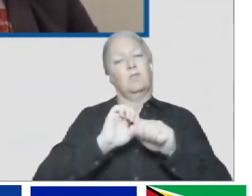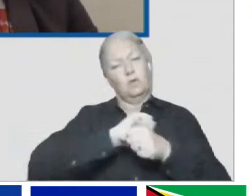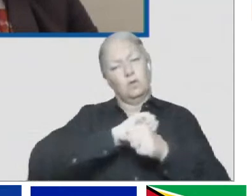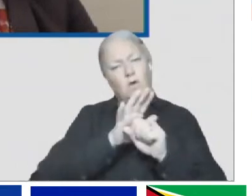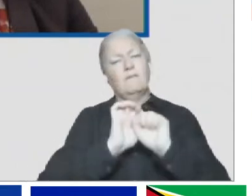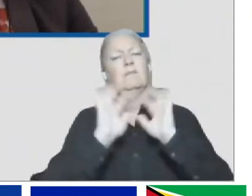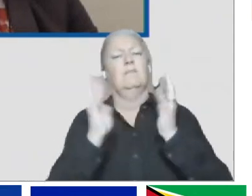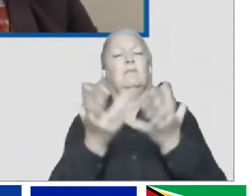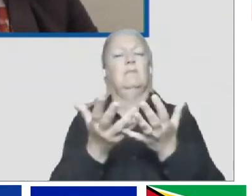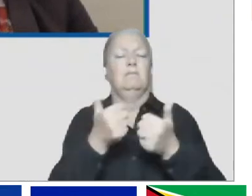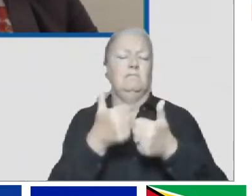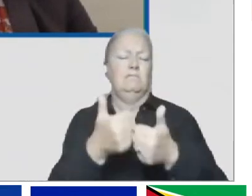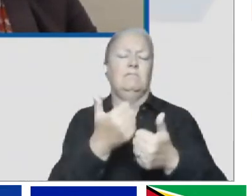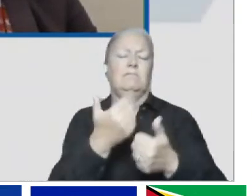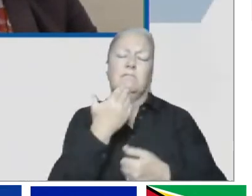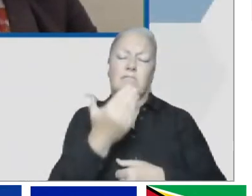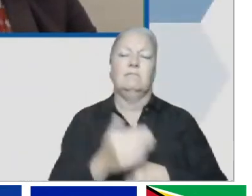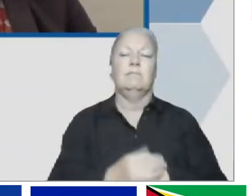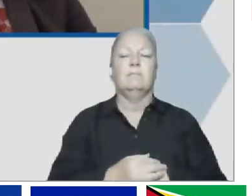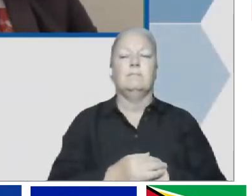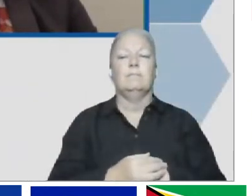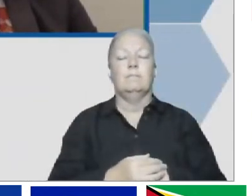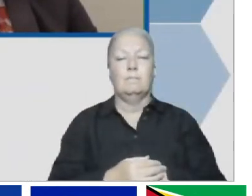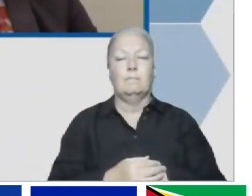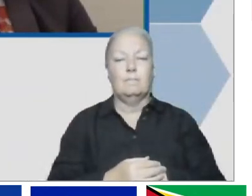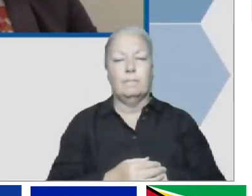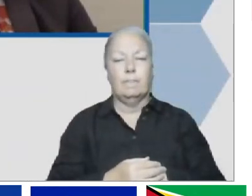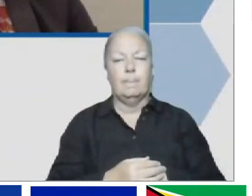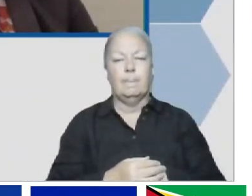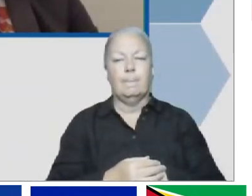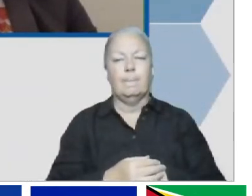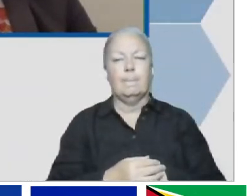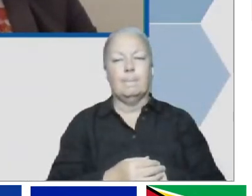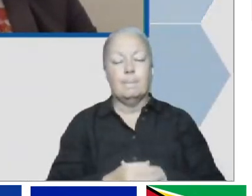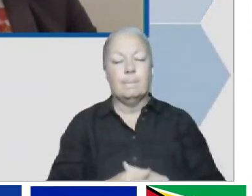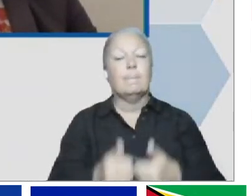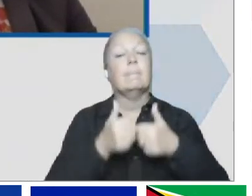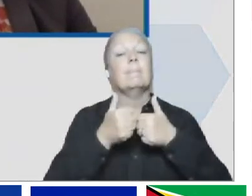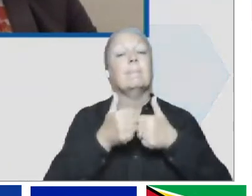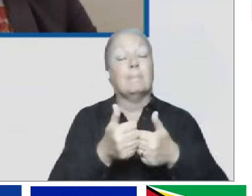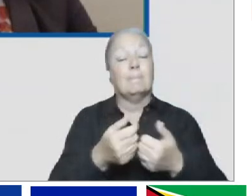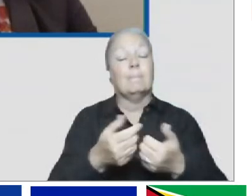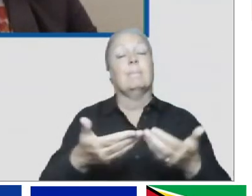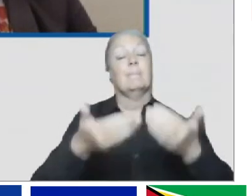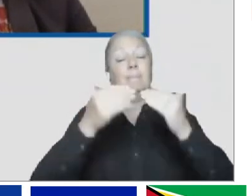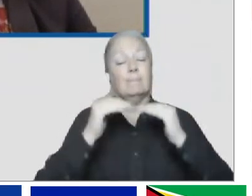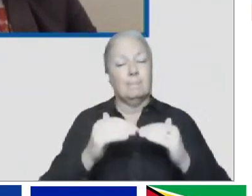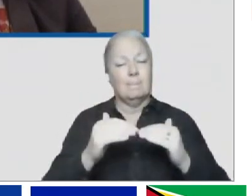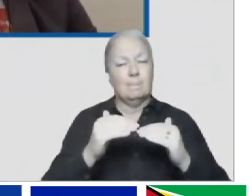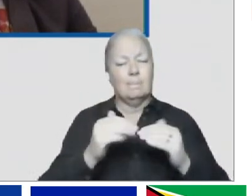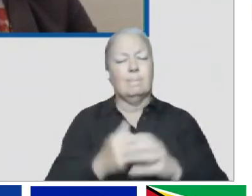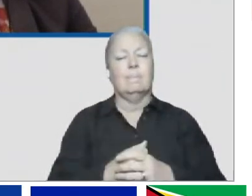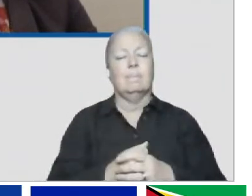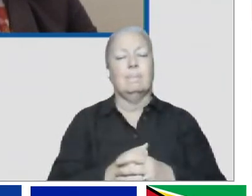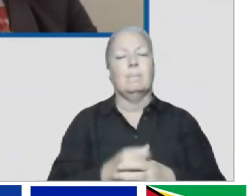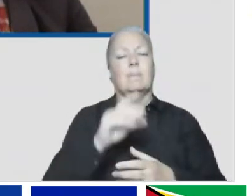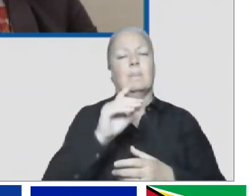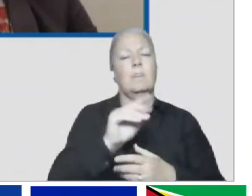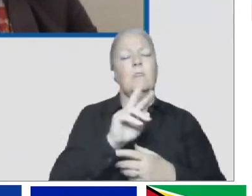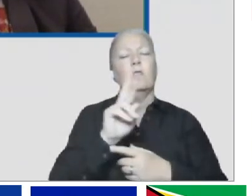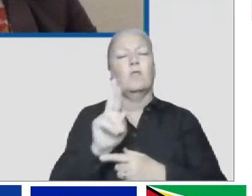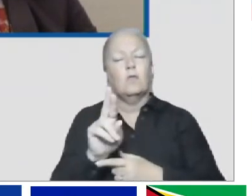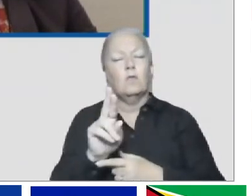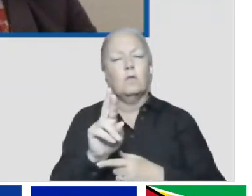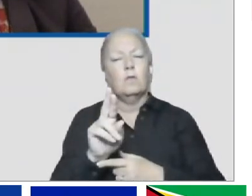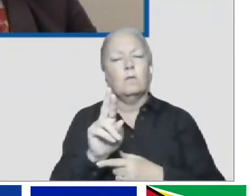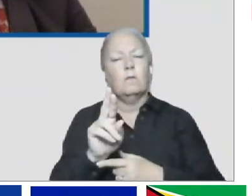following that, I have the great pleasure to introduce Dr. Simone Beach, and I'm sorry